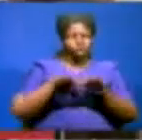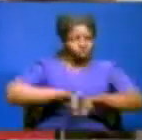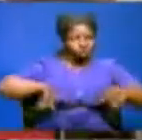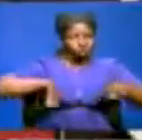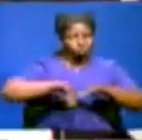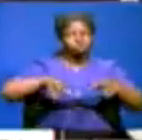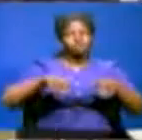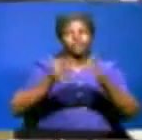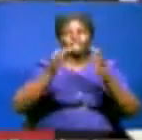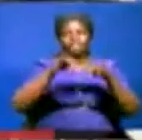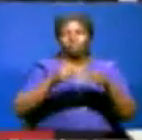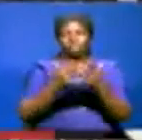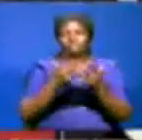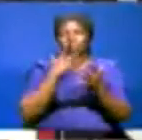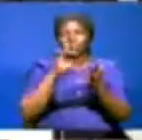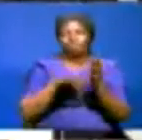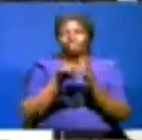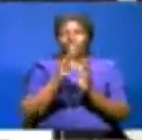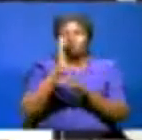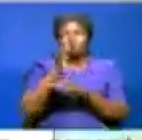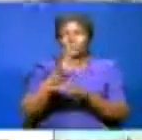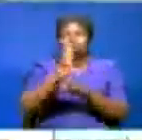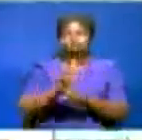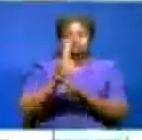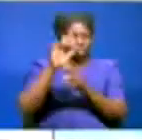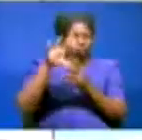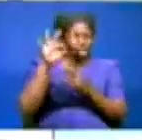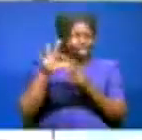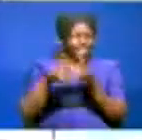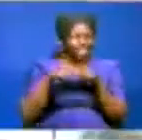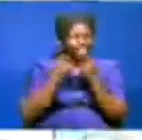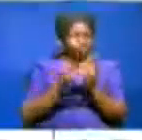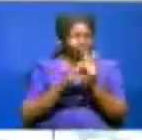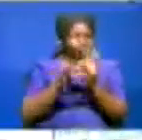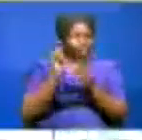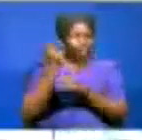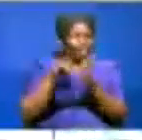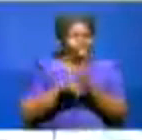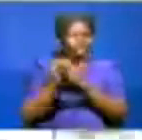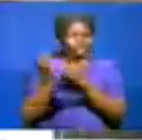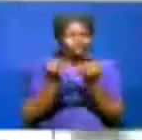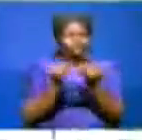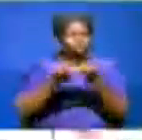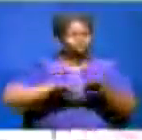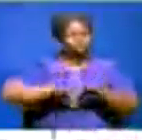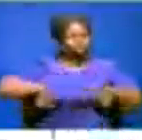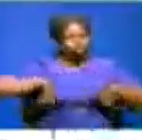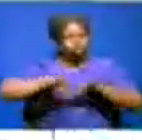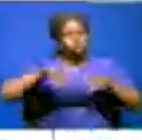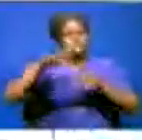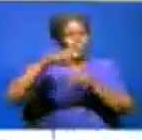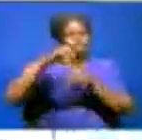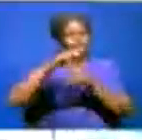Francis Mwangi said that the event will be used to select a team that will represent Kenya in the Invitational Swimming Championship set to be held in